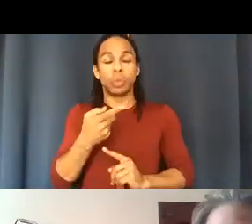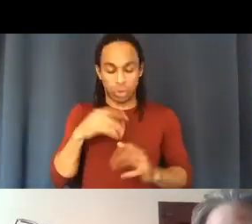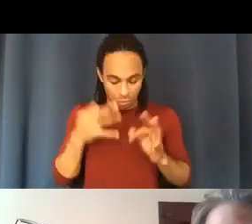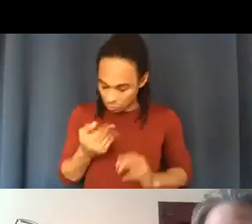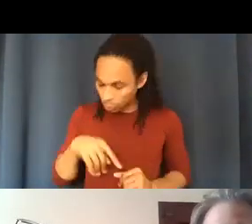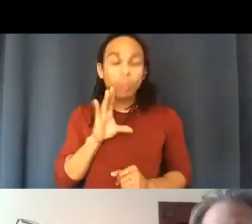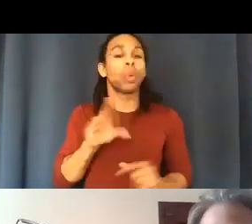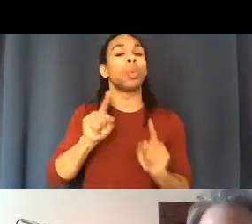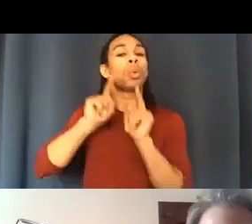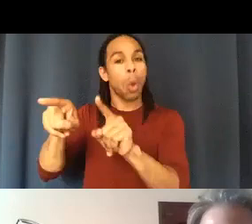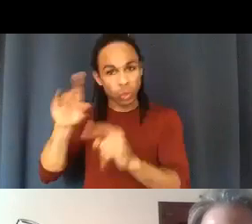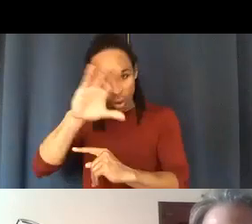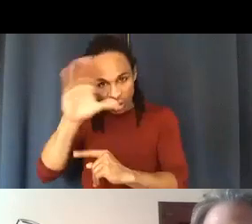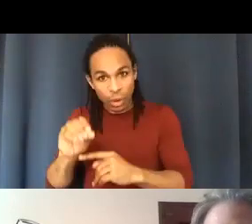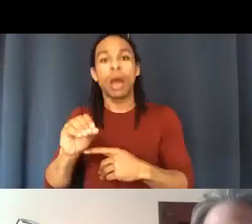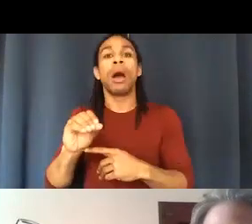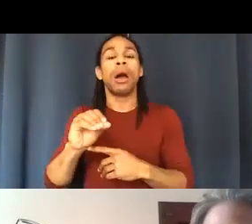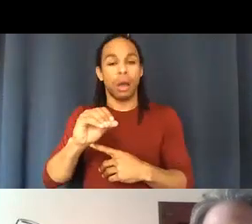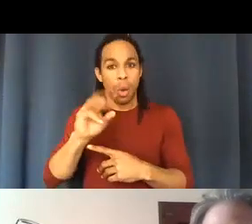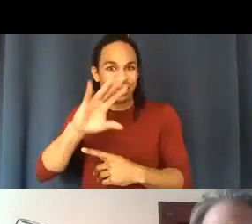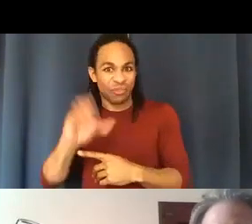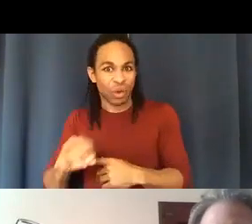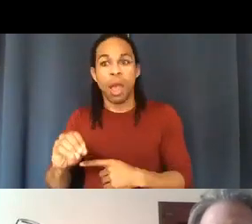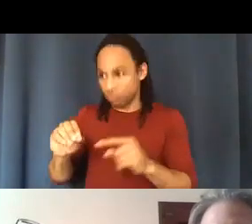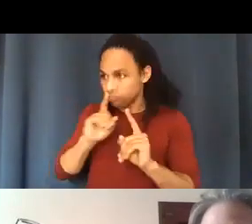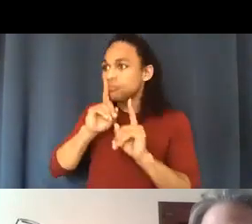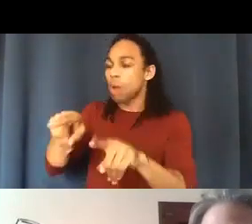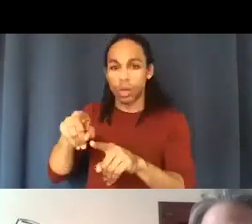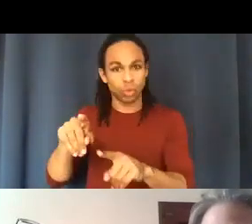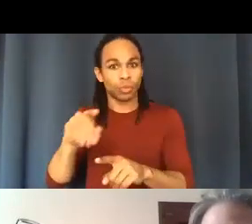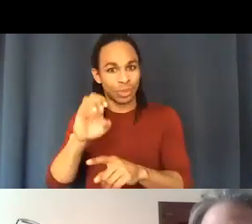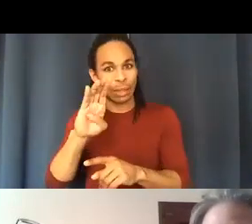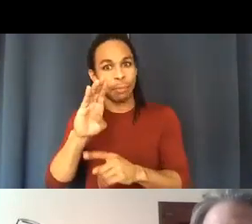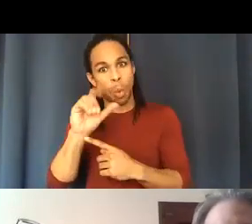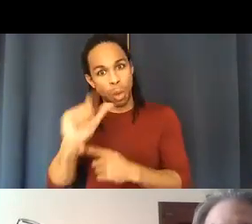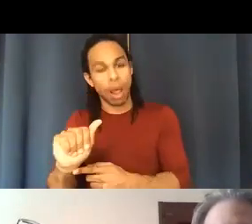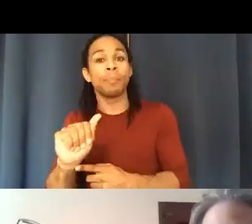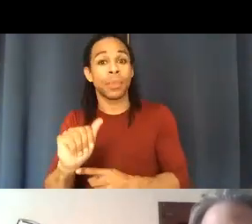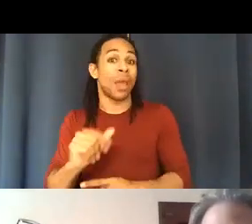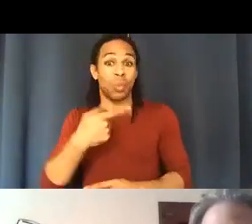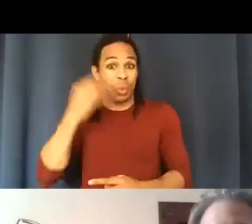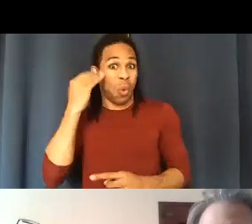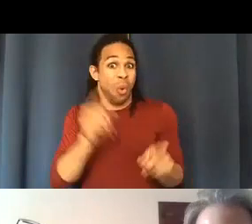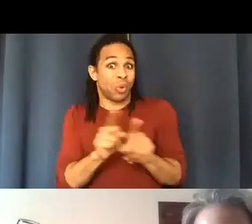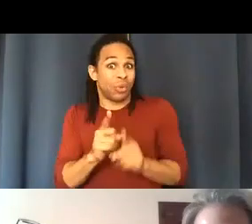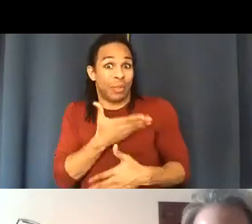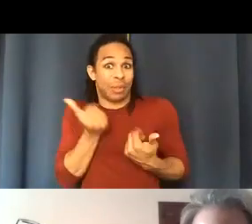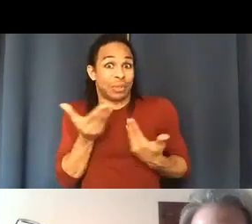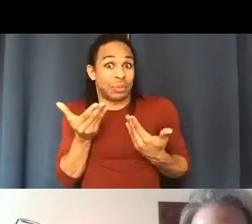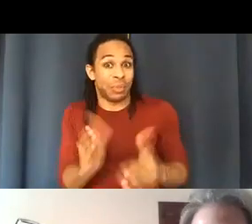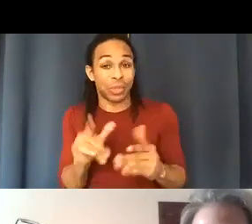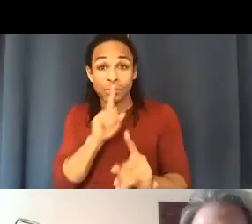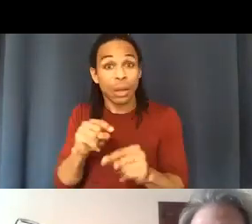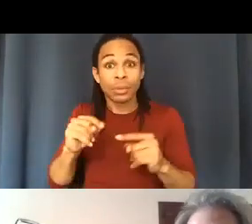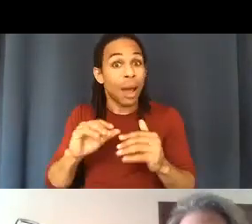because we know as an organization the best way to respond to emergencies is to invest in health systems